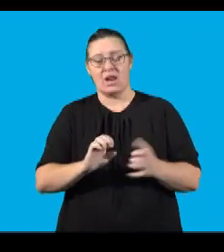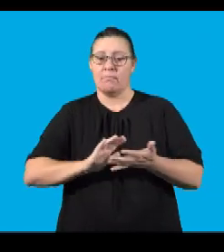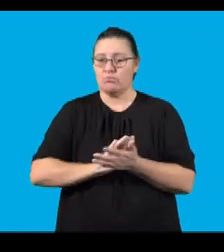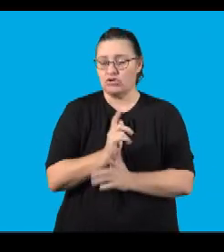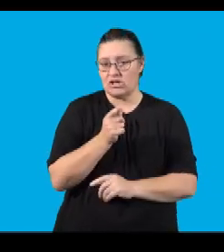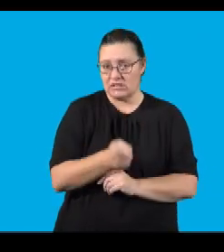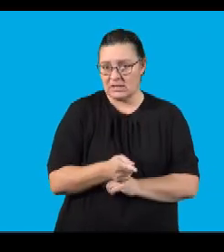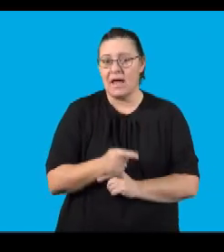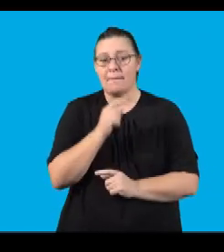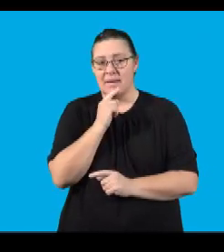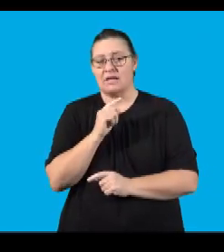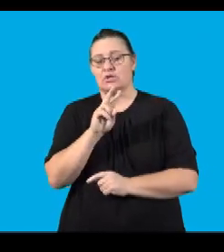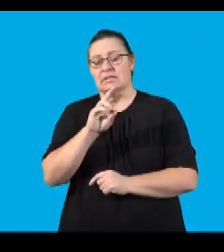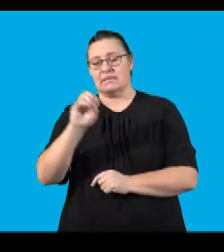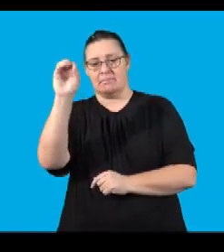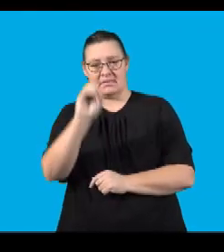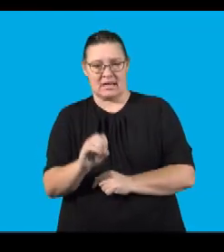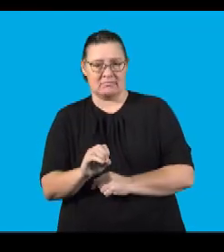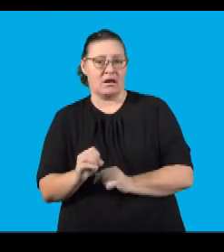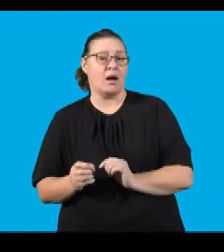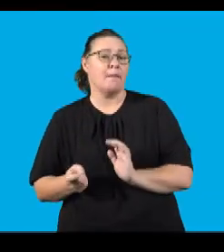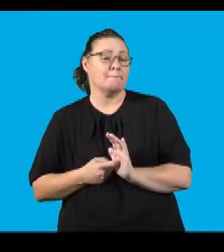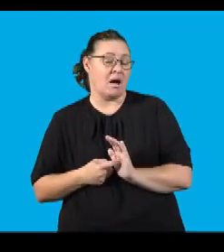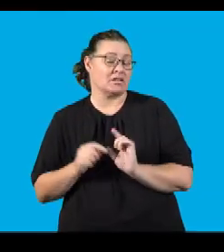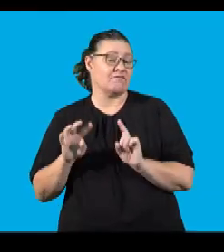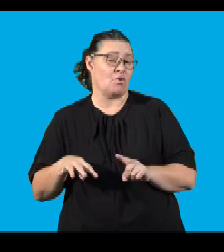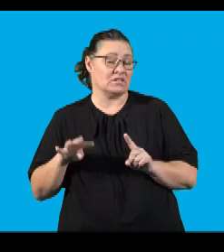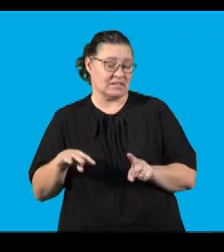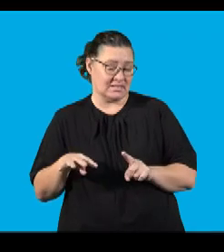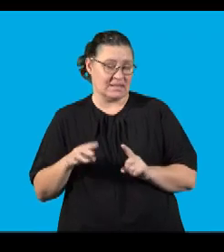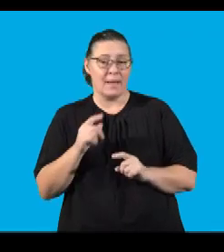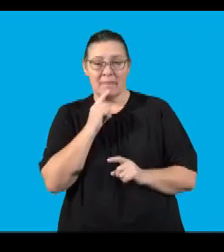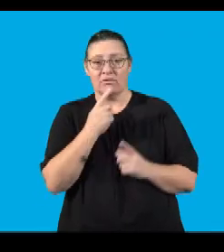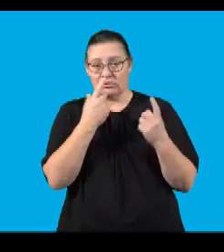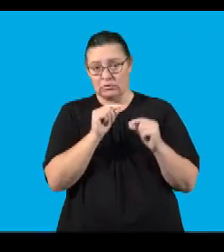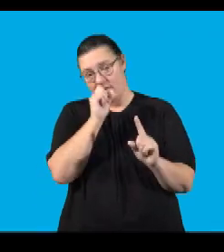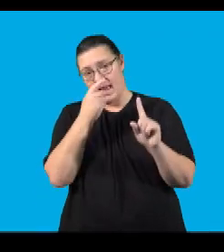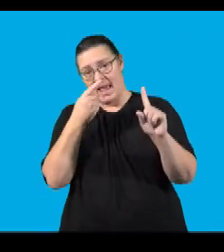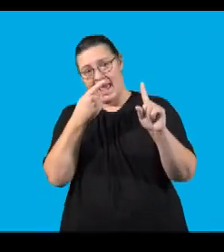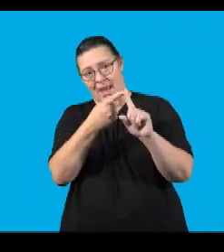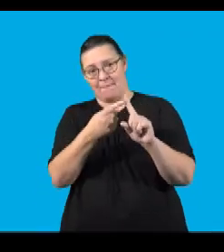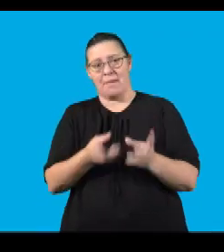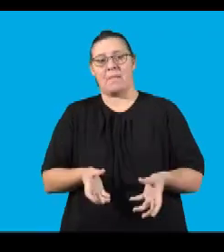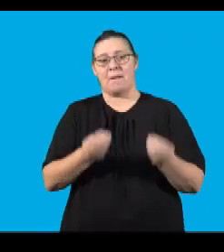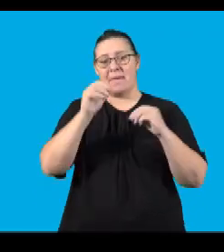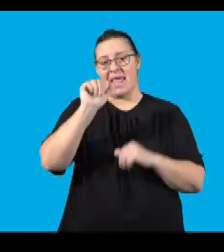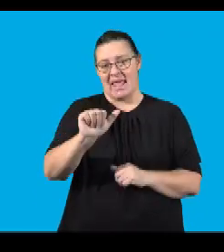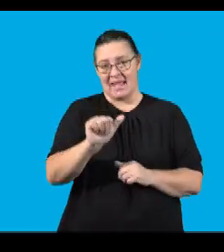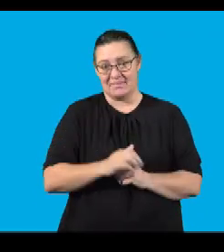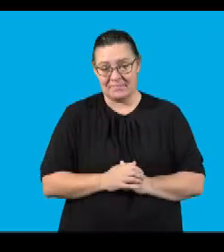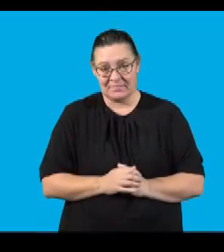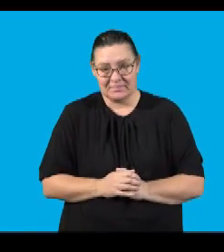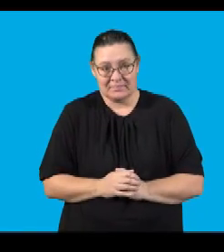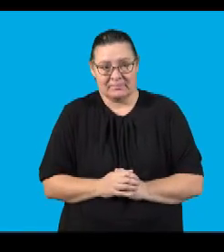evaluation and appreciation, and this is 20%. This is what you'll need to be able to do if you're aiming for that distinction.